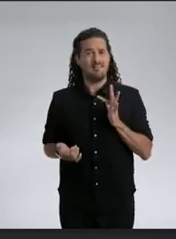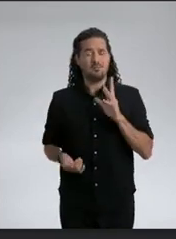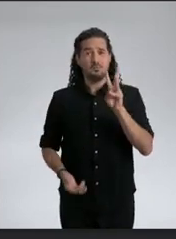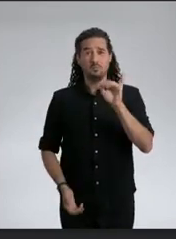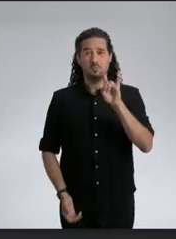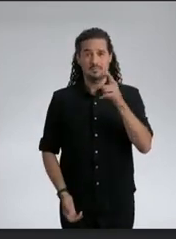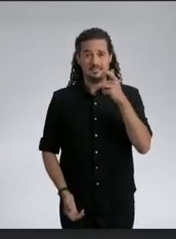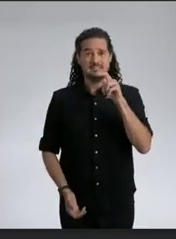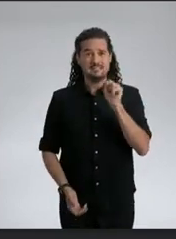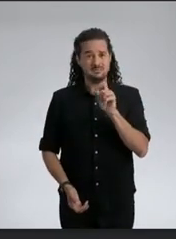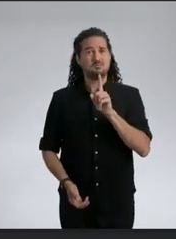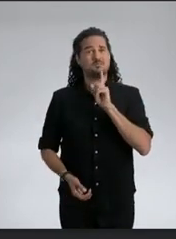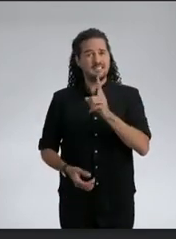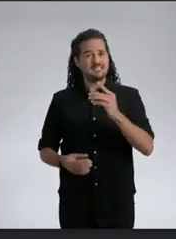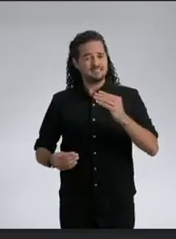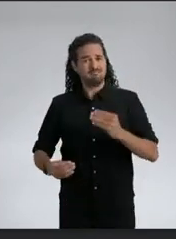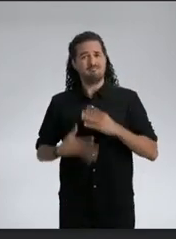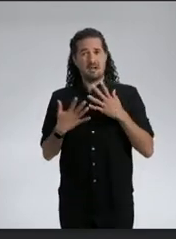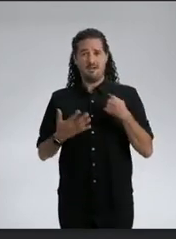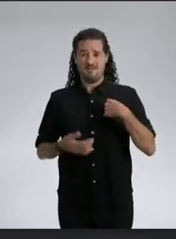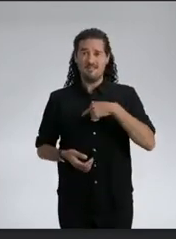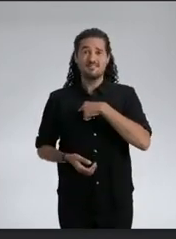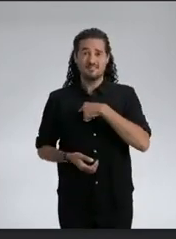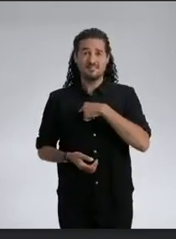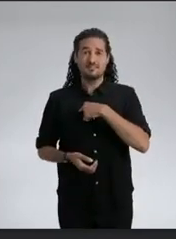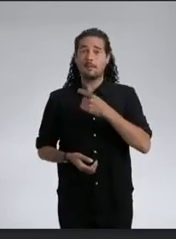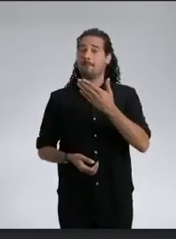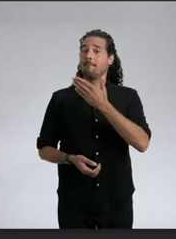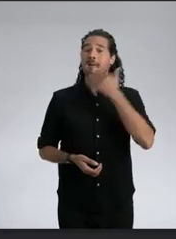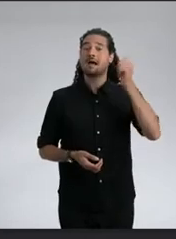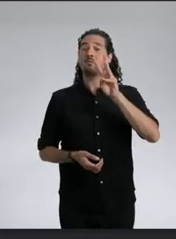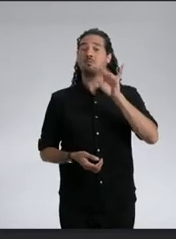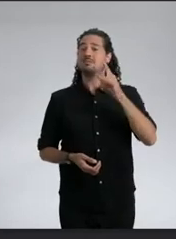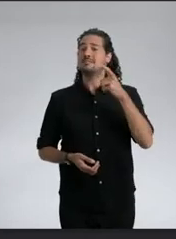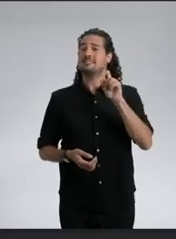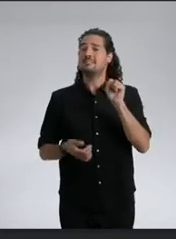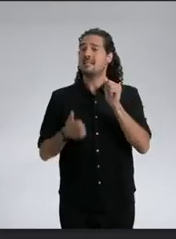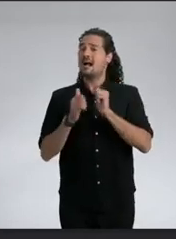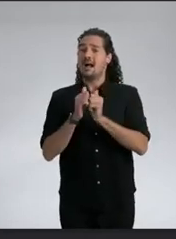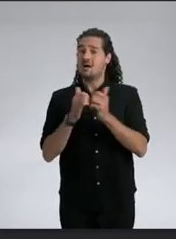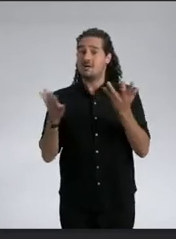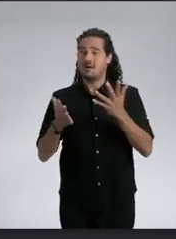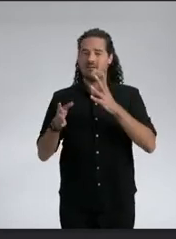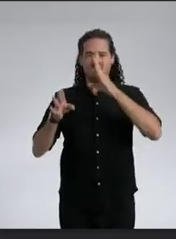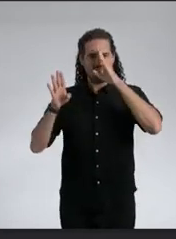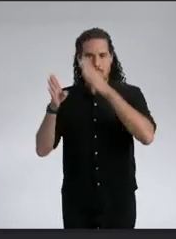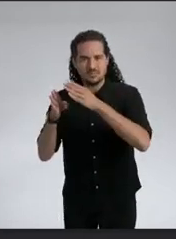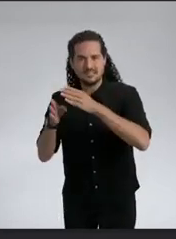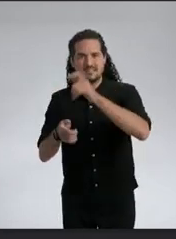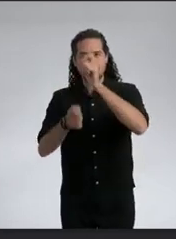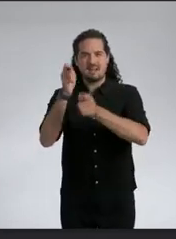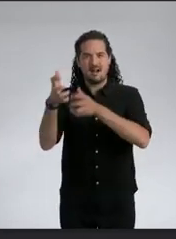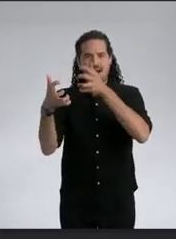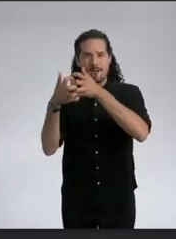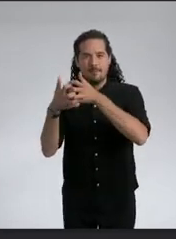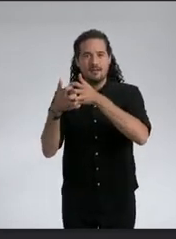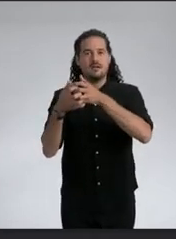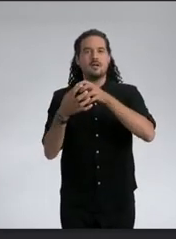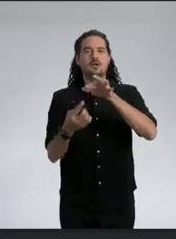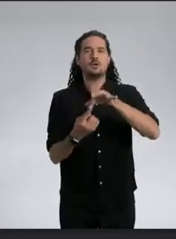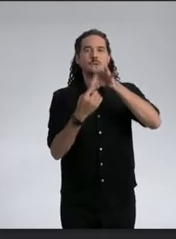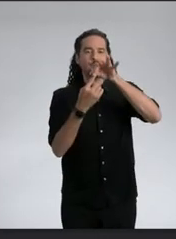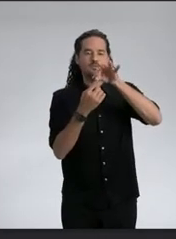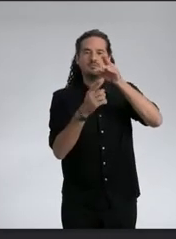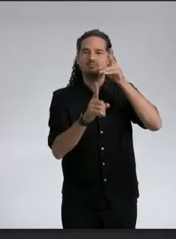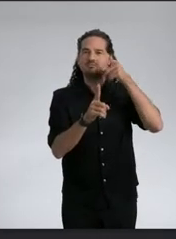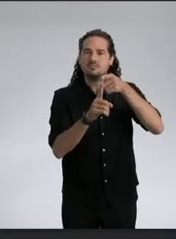truly inspired us. The best widgets are focused, dynamic, and provide unique views of the app throughout the day.